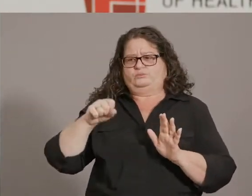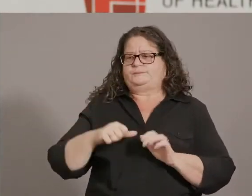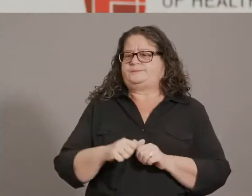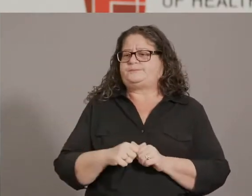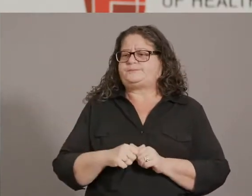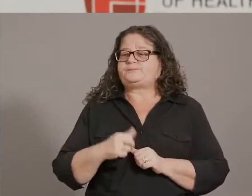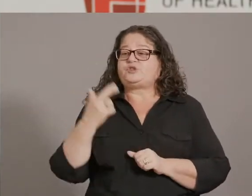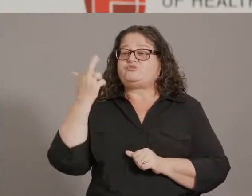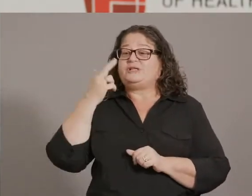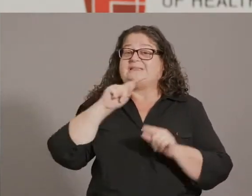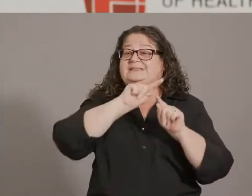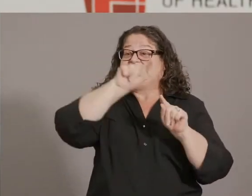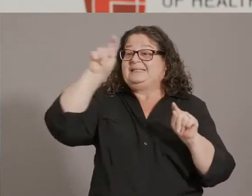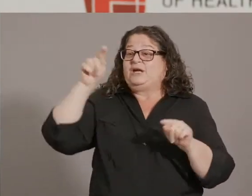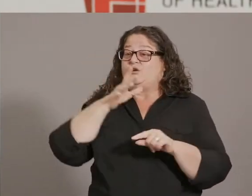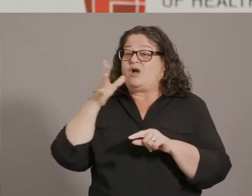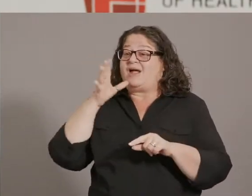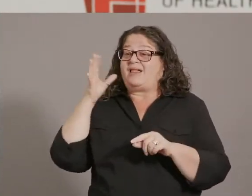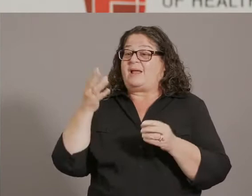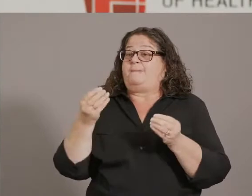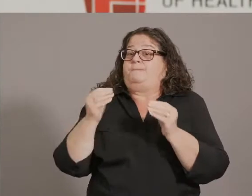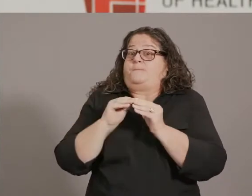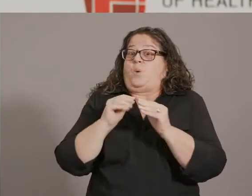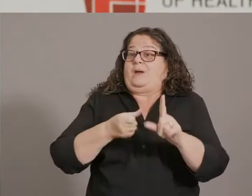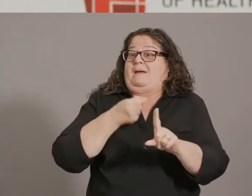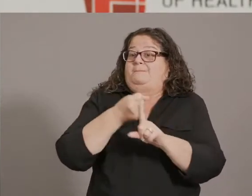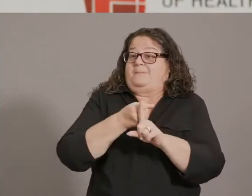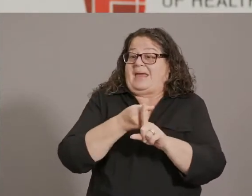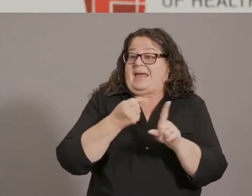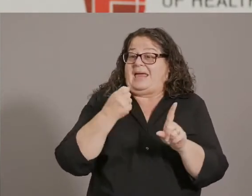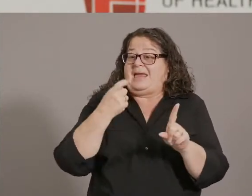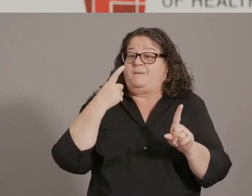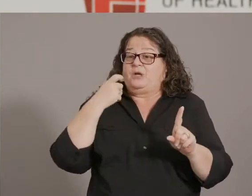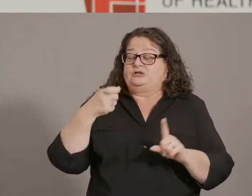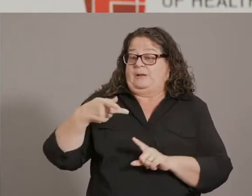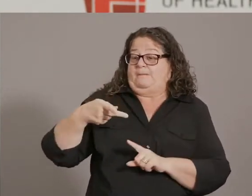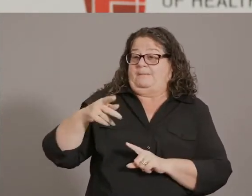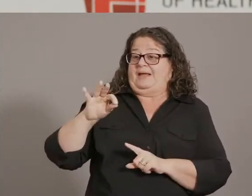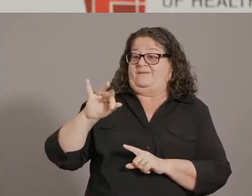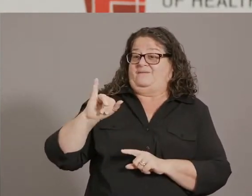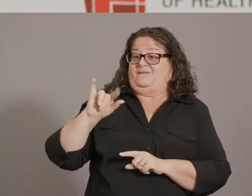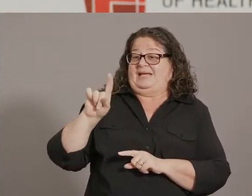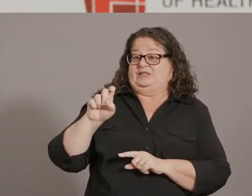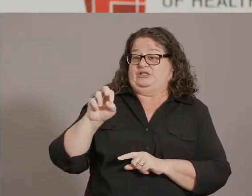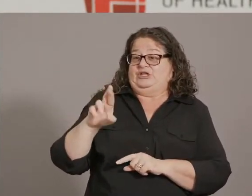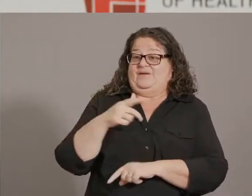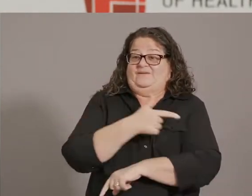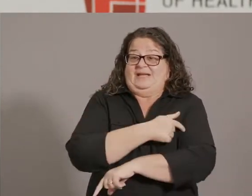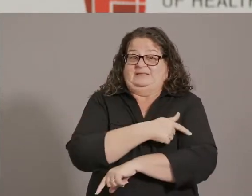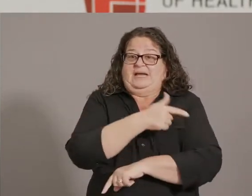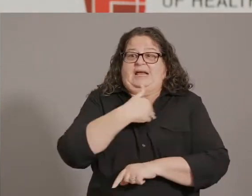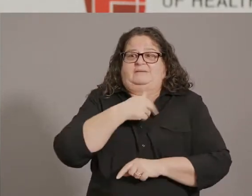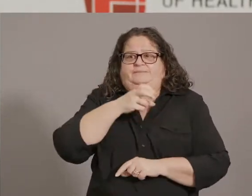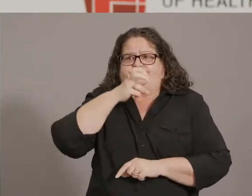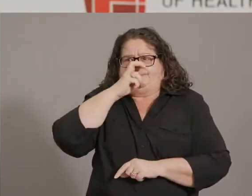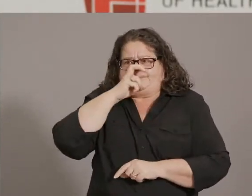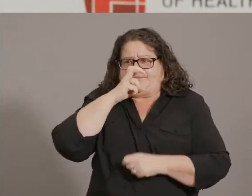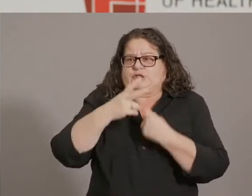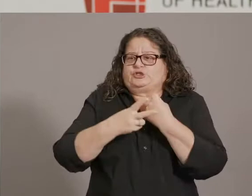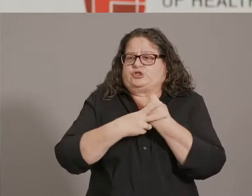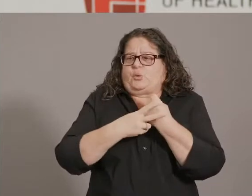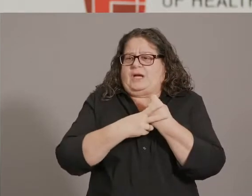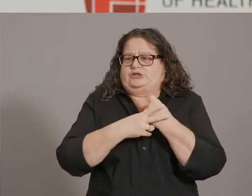counties is the Pfizer vaccine has some very, very stringent storage criteria. And so we have